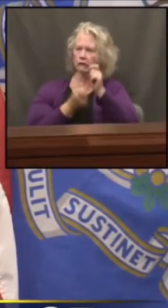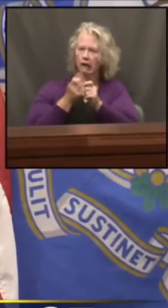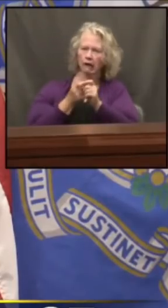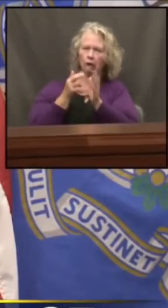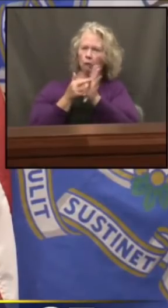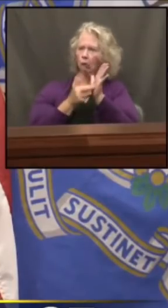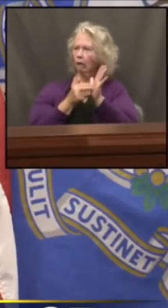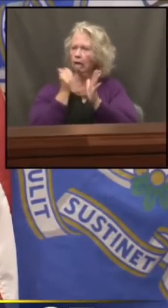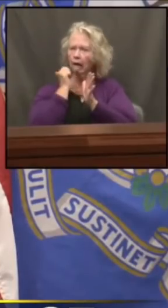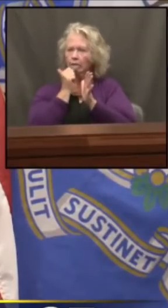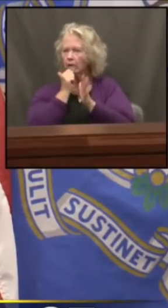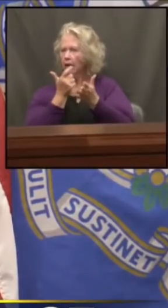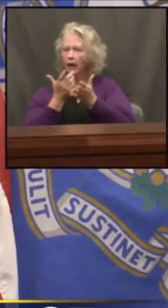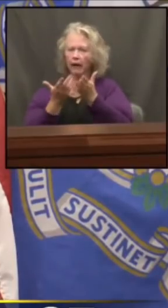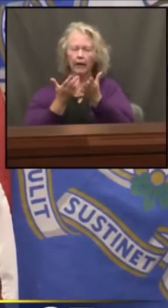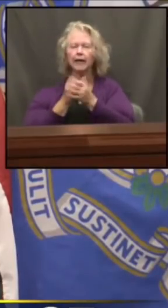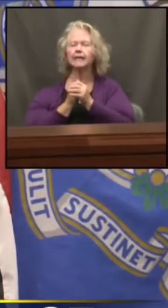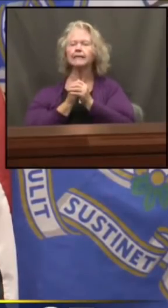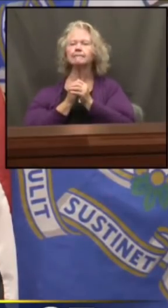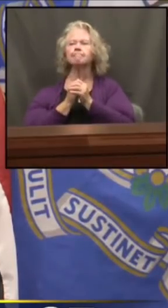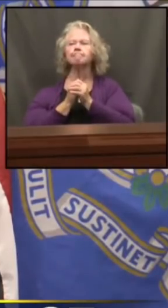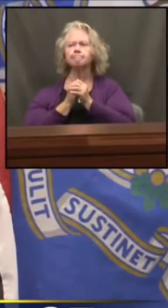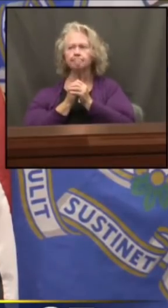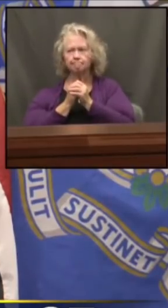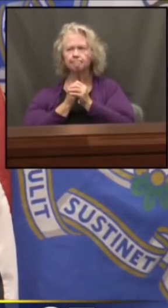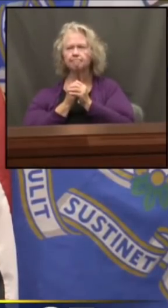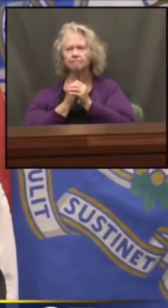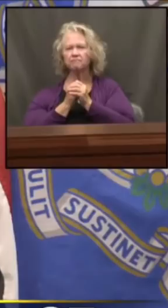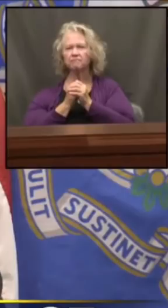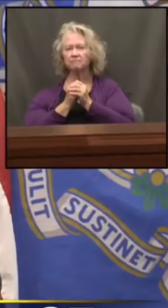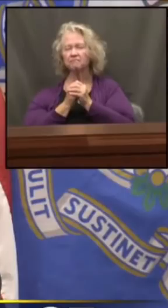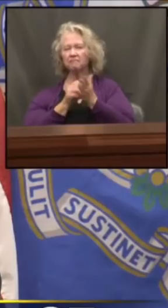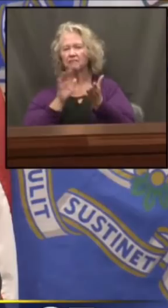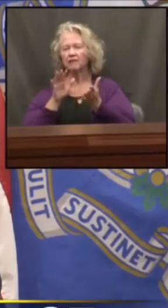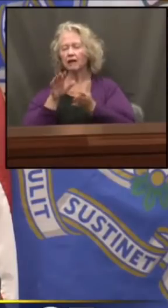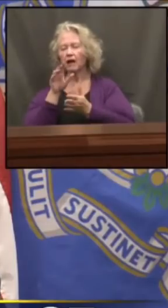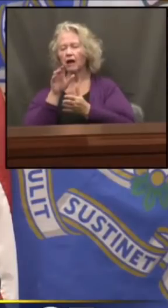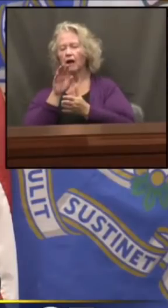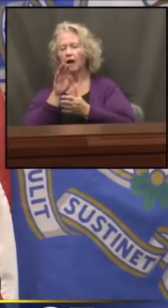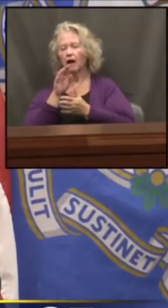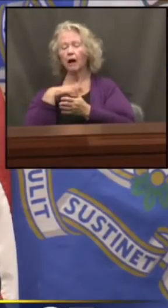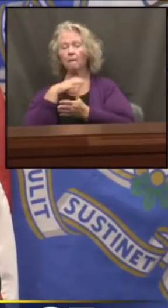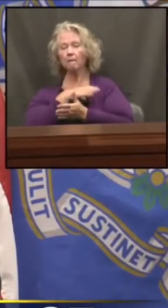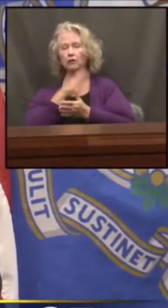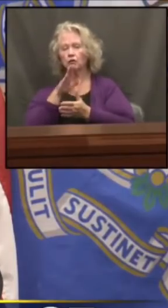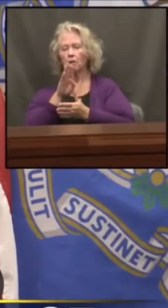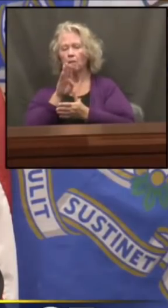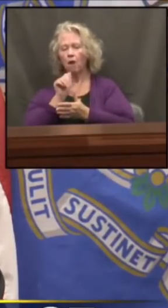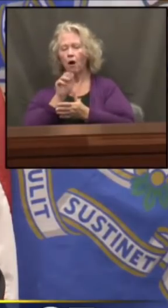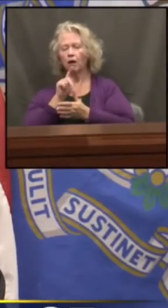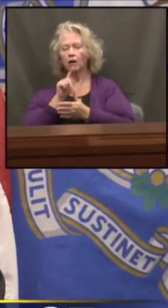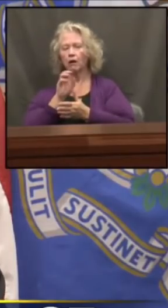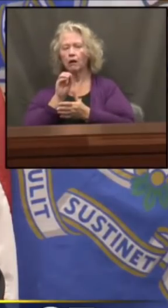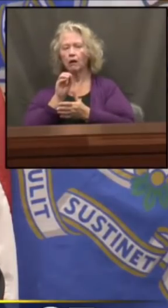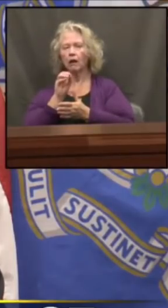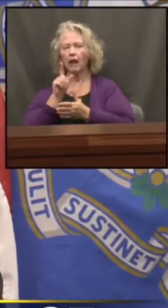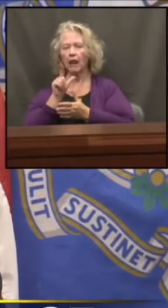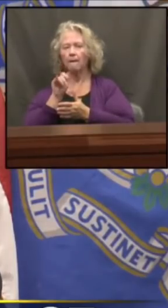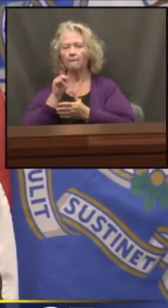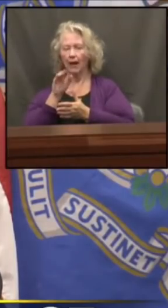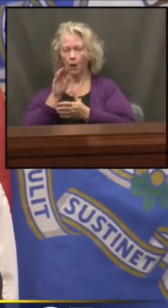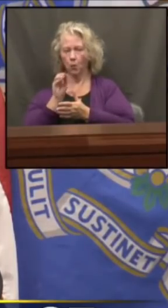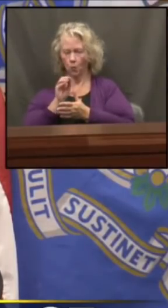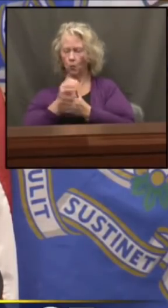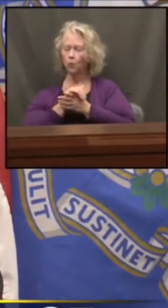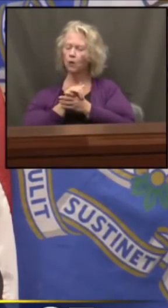a daily basis. That said, Dante Bartolomeo, our commissioner there, has put in place